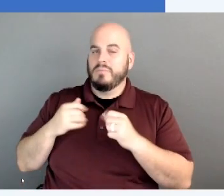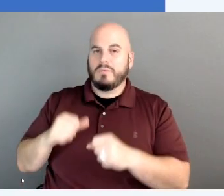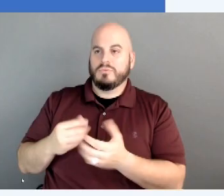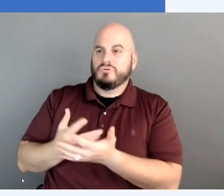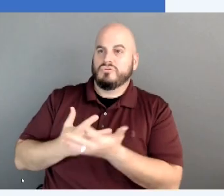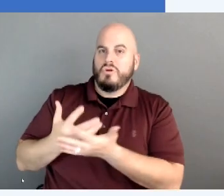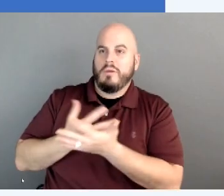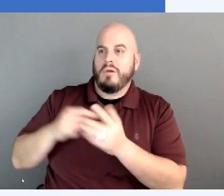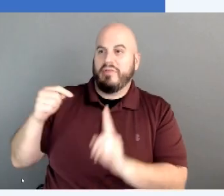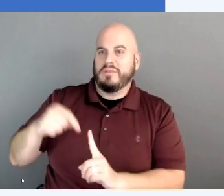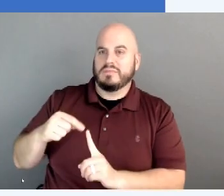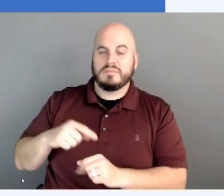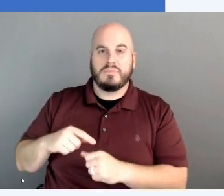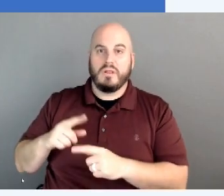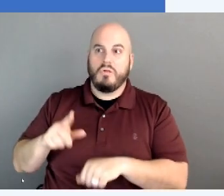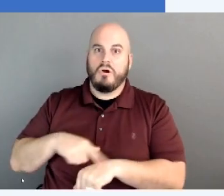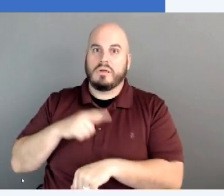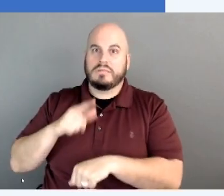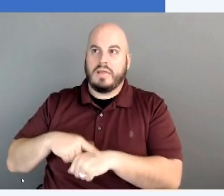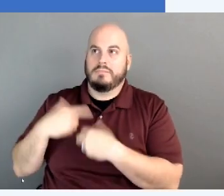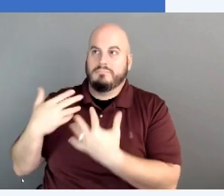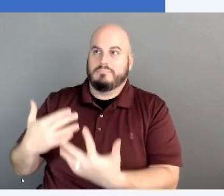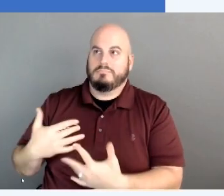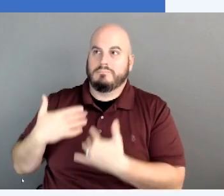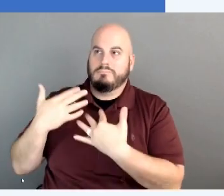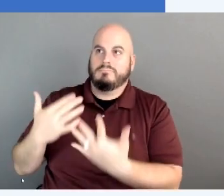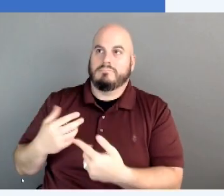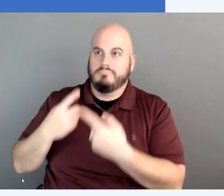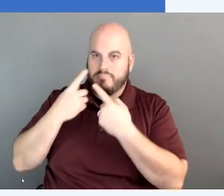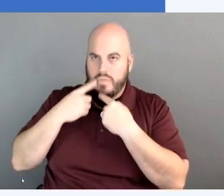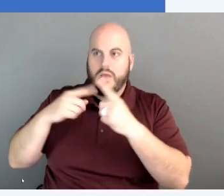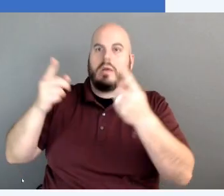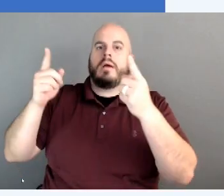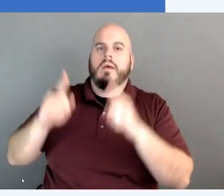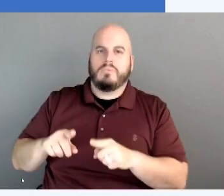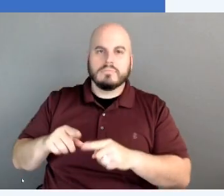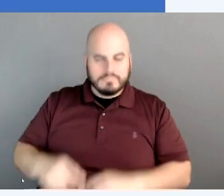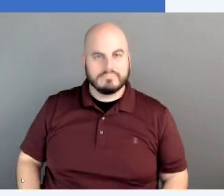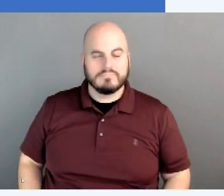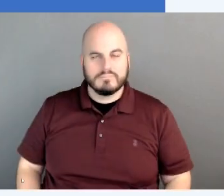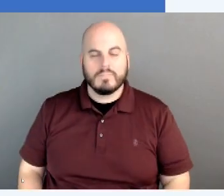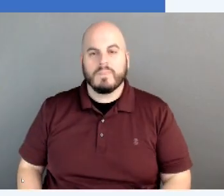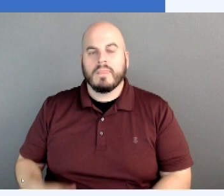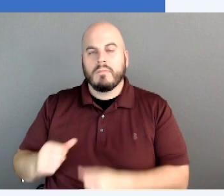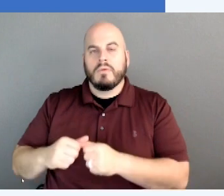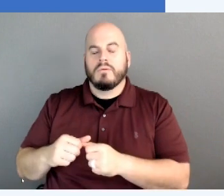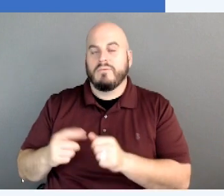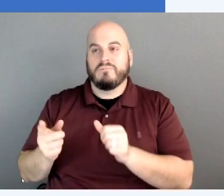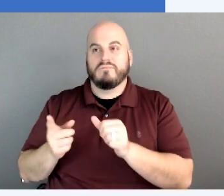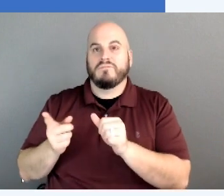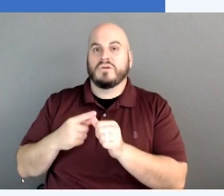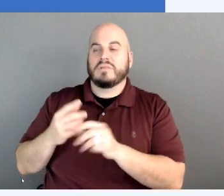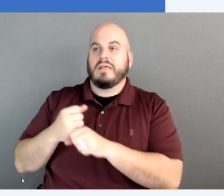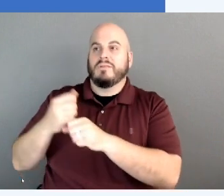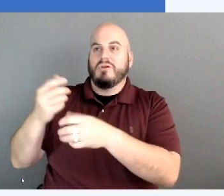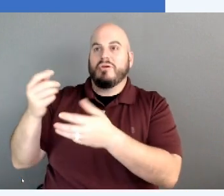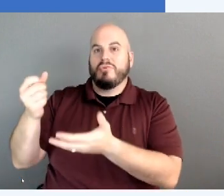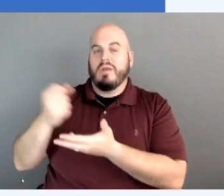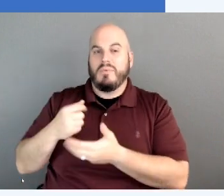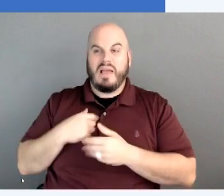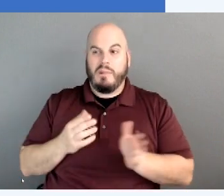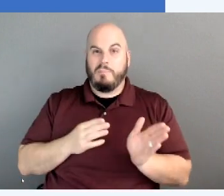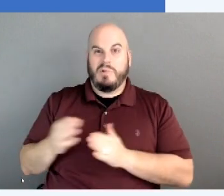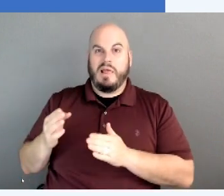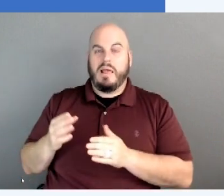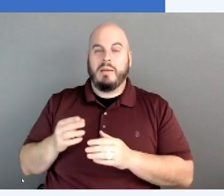long time coming. I know Eric said that we first got the Partners for Places grant in 2023, but we actually got a planning grant for that